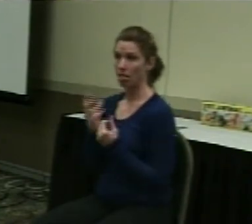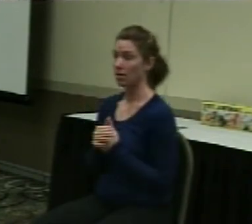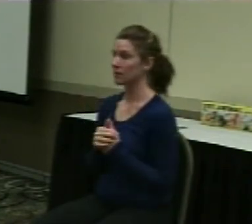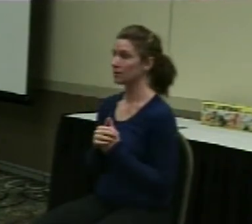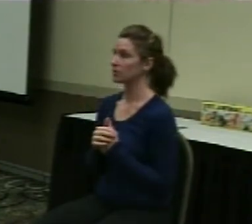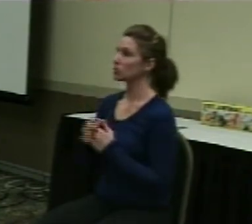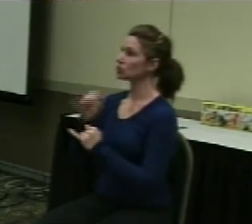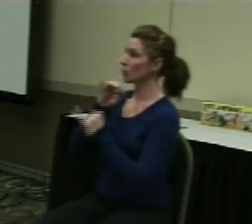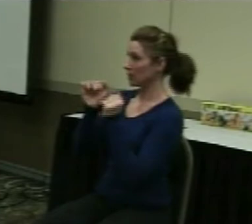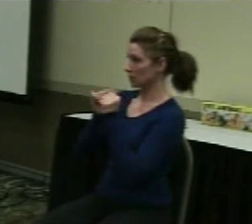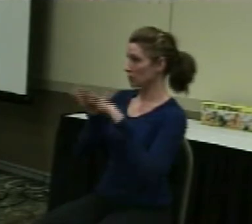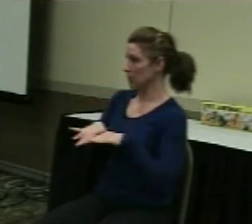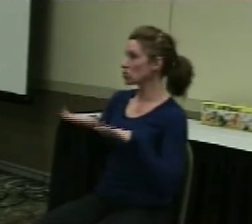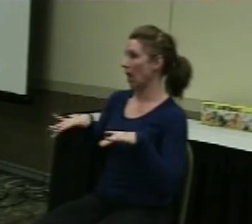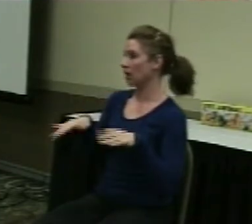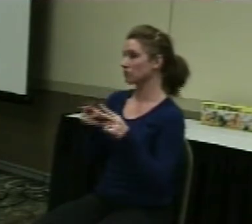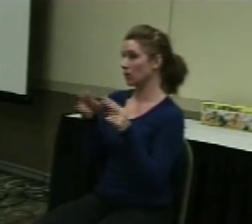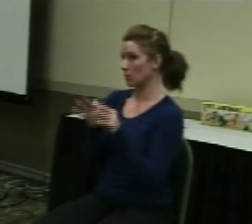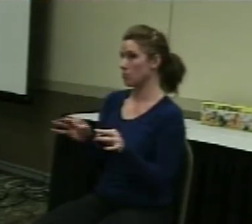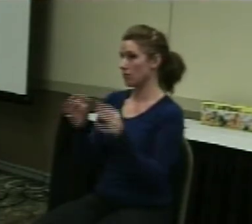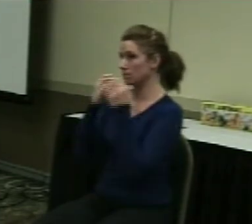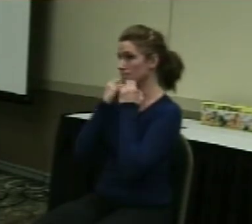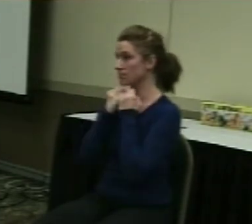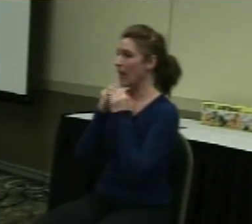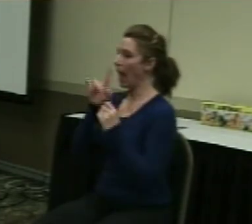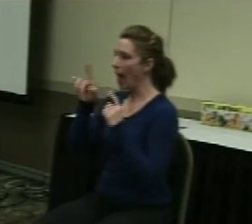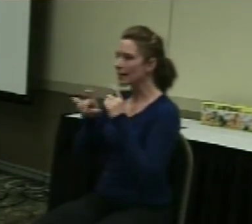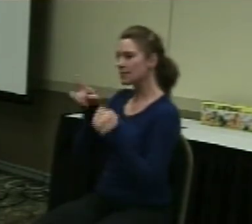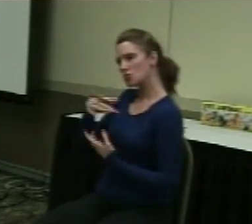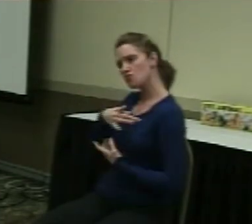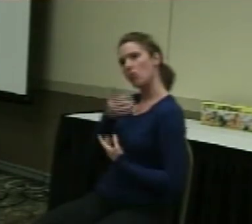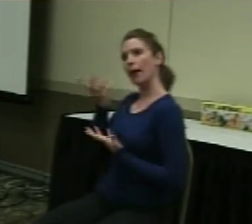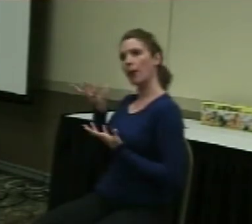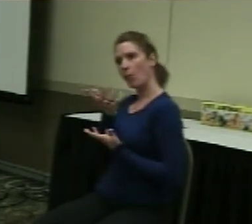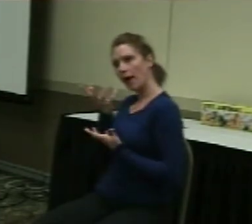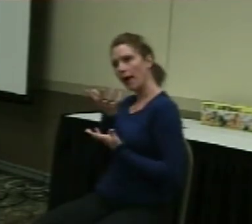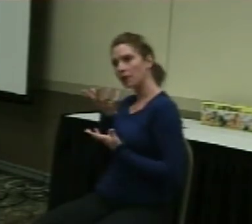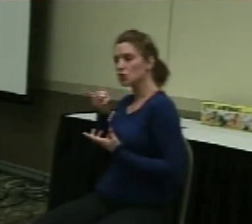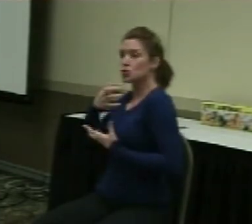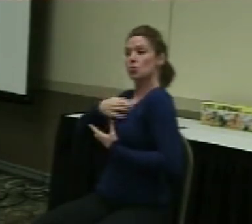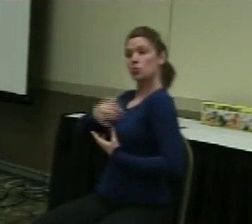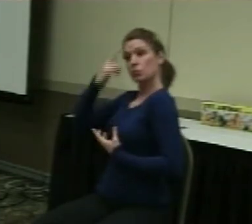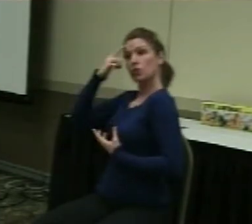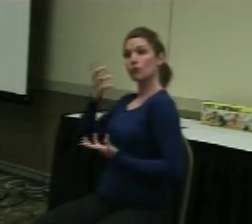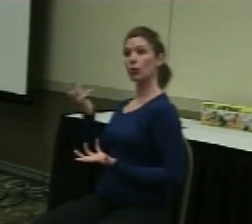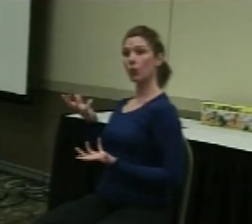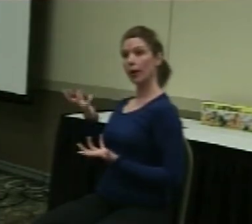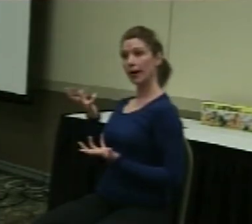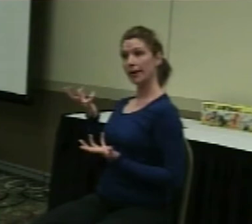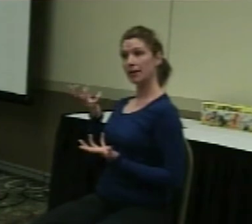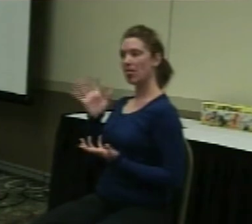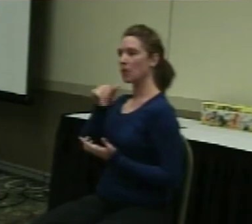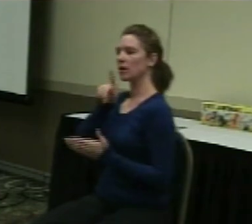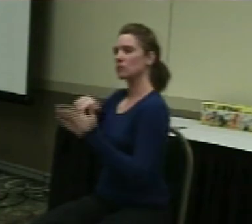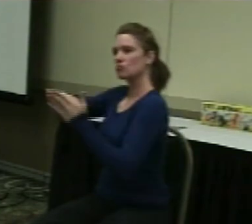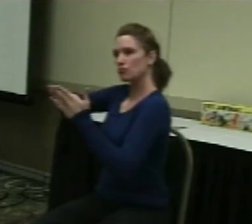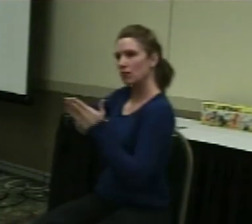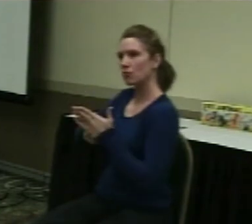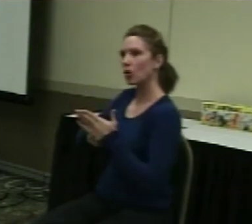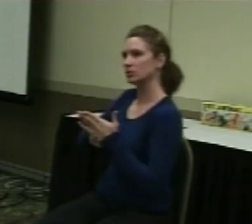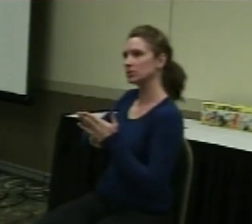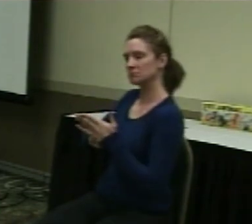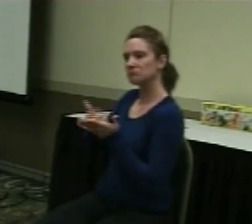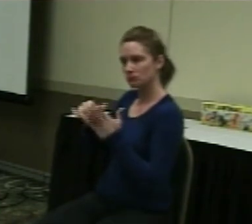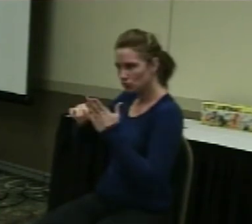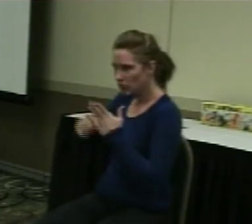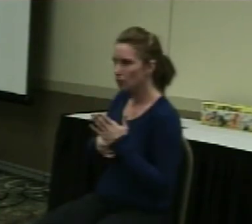talk interviews with the child, asking them, what do you like? What do you wish for? That reinforcer survey, which is